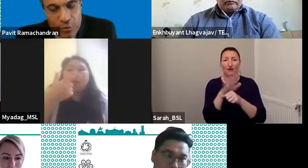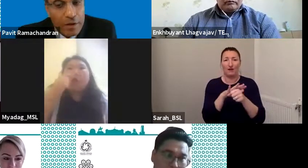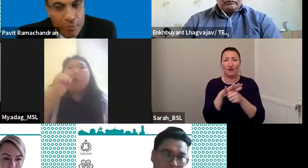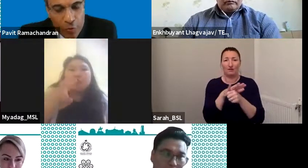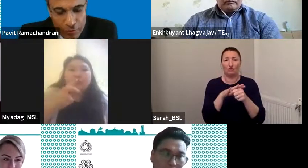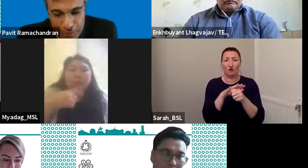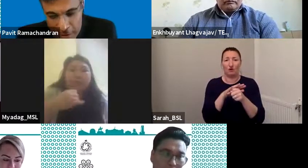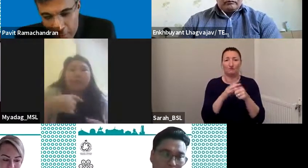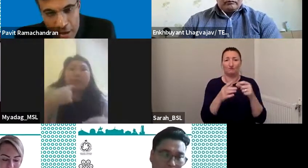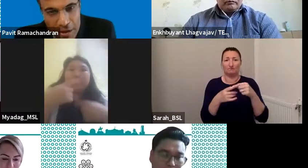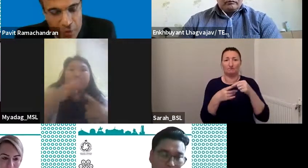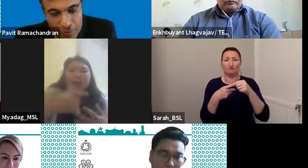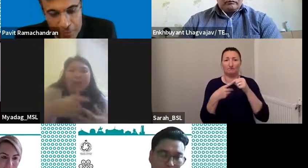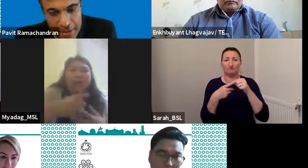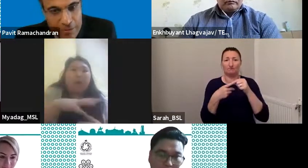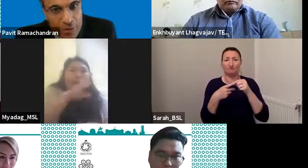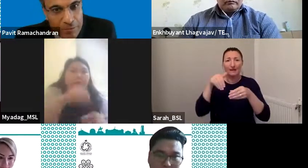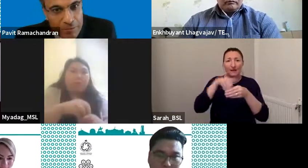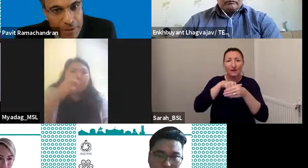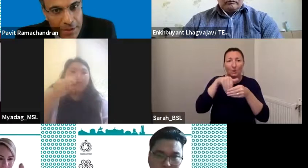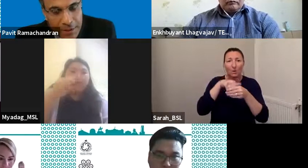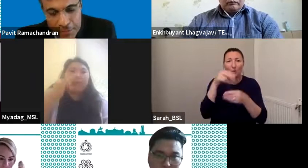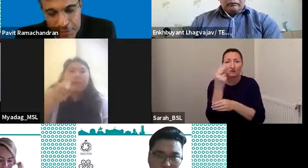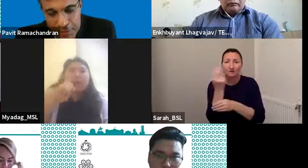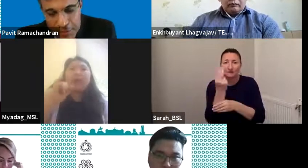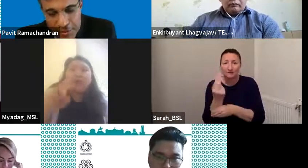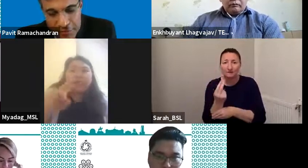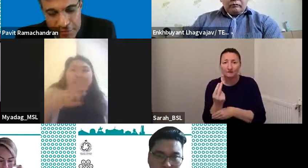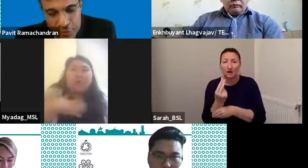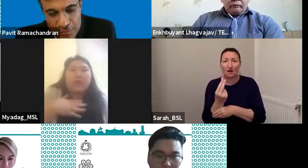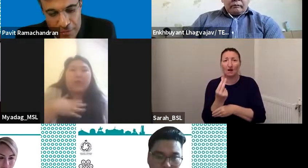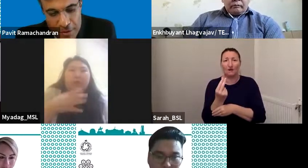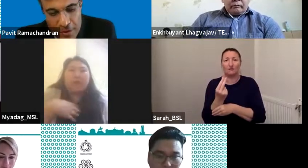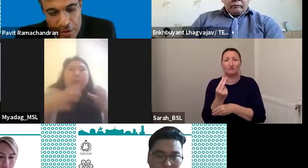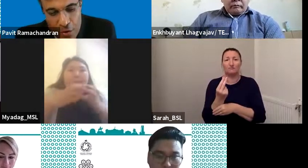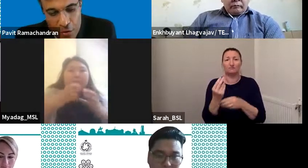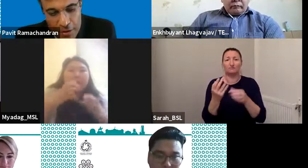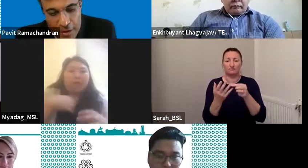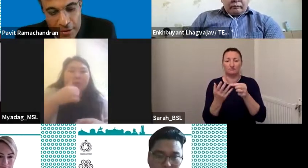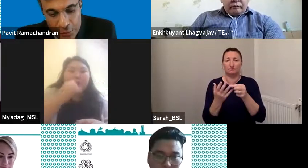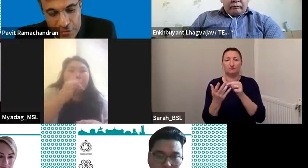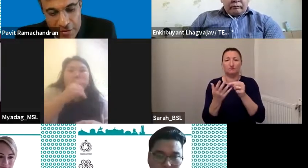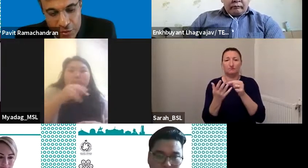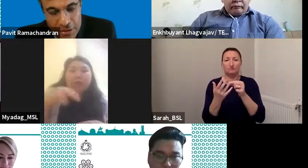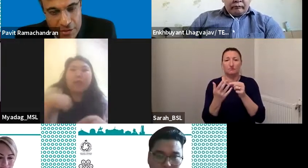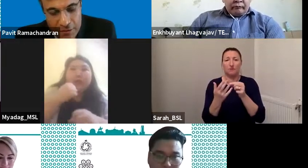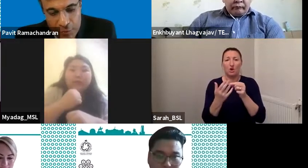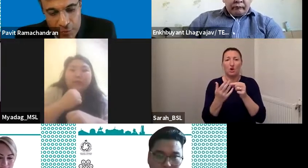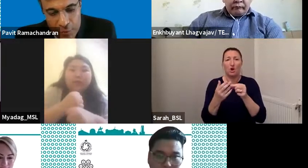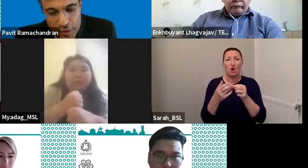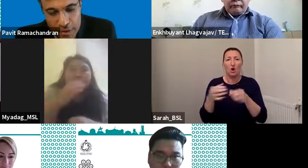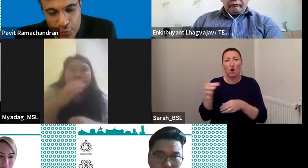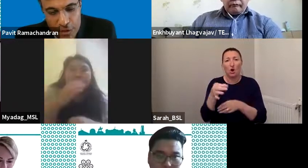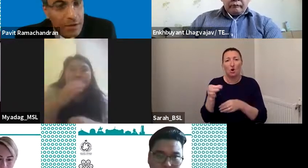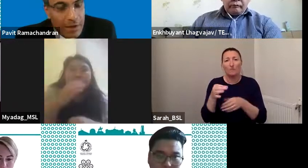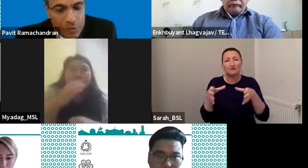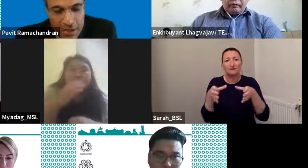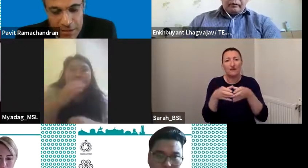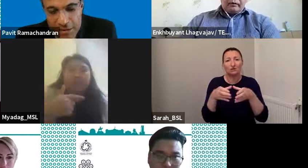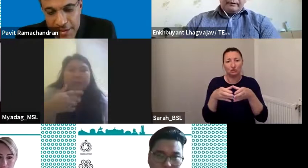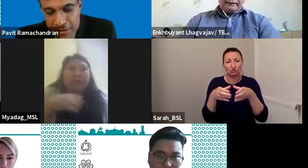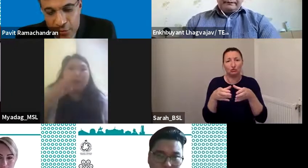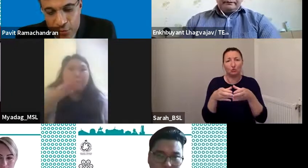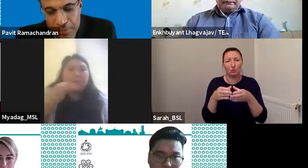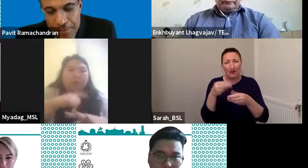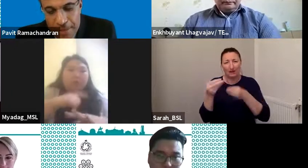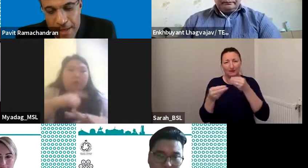and you'll hear more from Arno later on this afternoon. On inclusive education, working with our